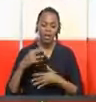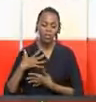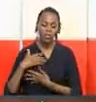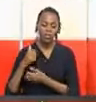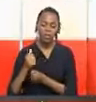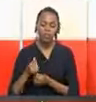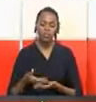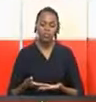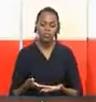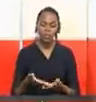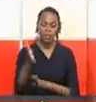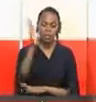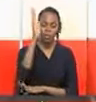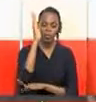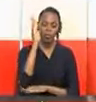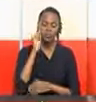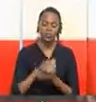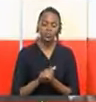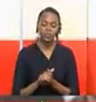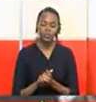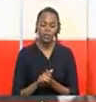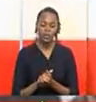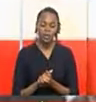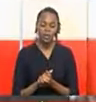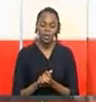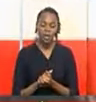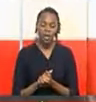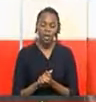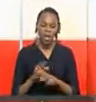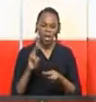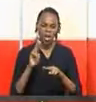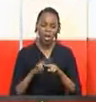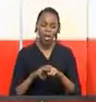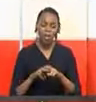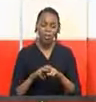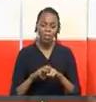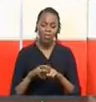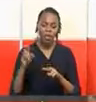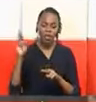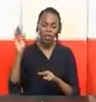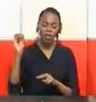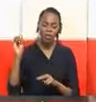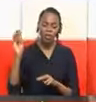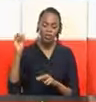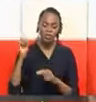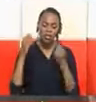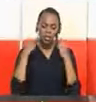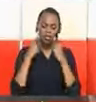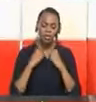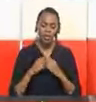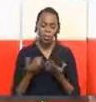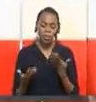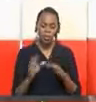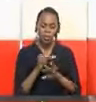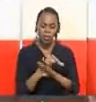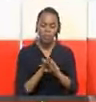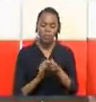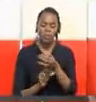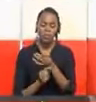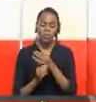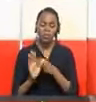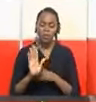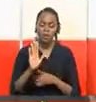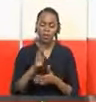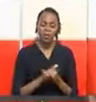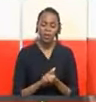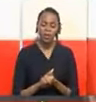God. He always wore a rosary, whether that was around his neck or on his wrist, always had